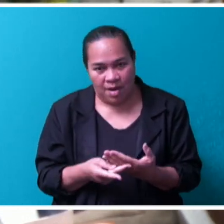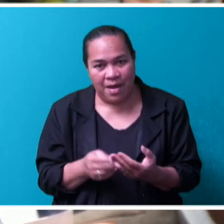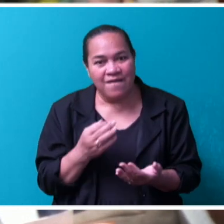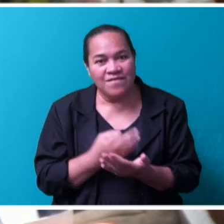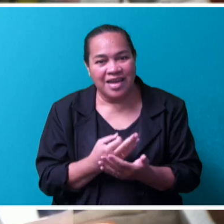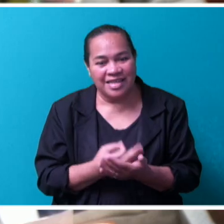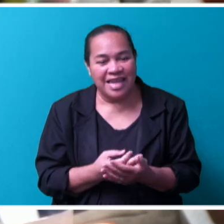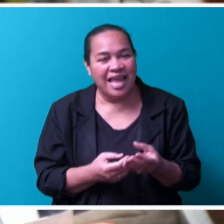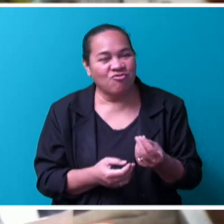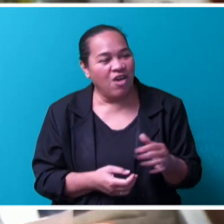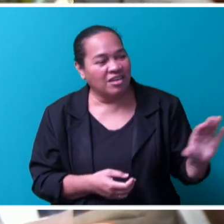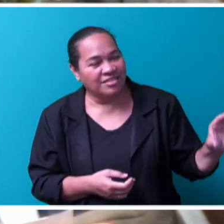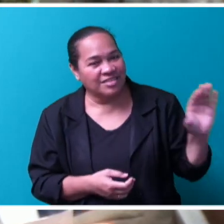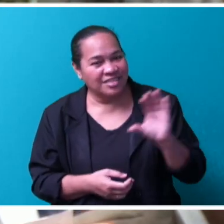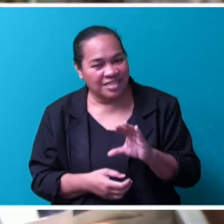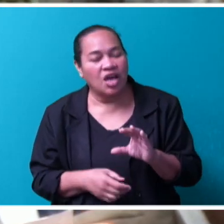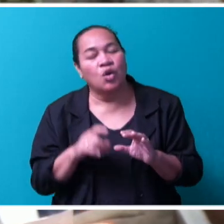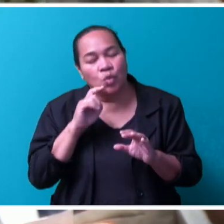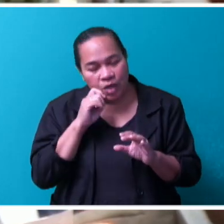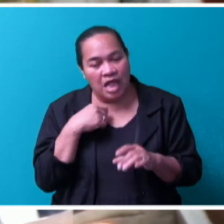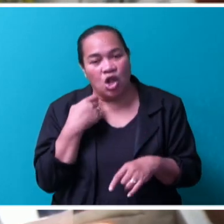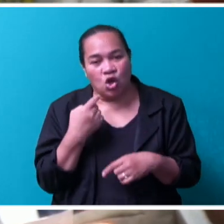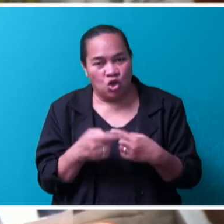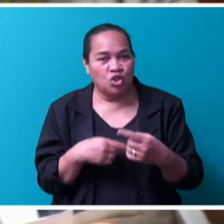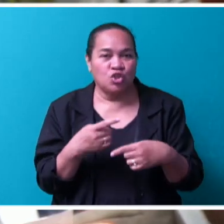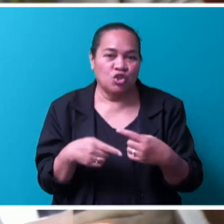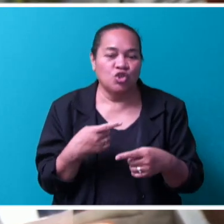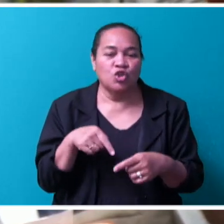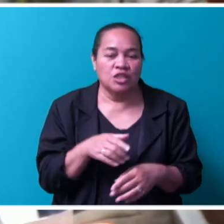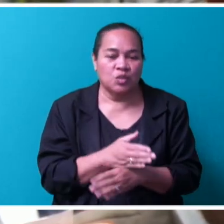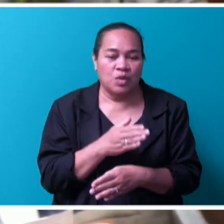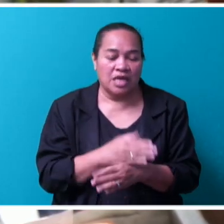grants that will continue this work in the